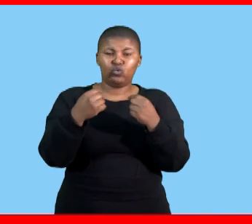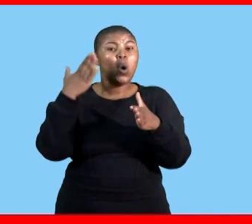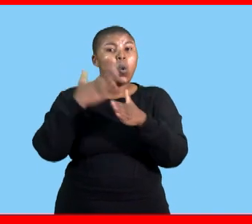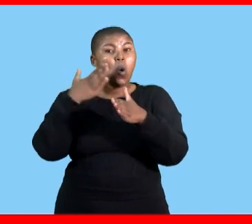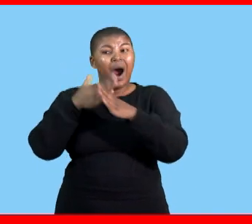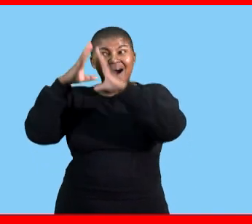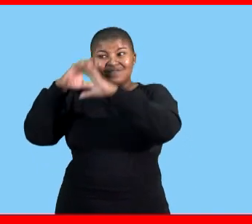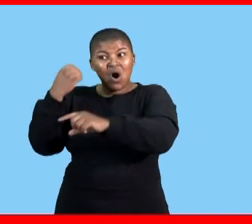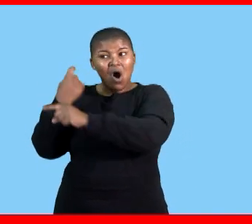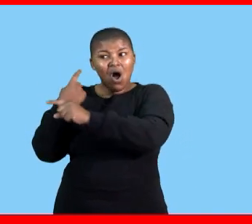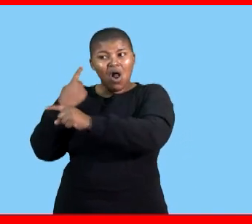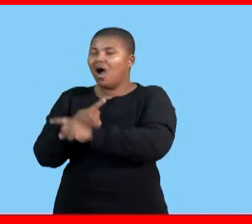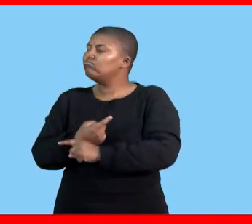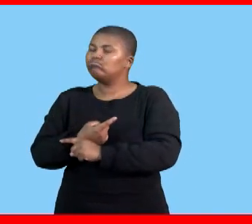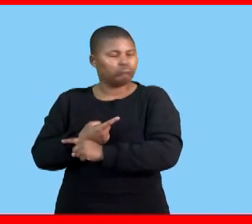to relax.